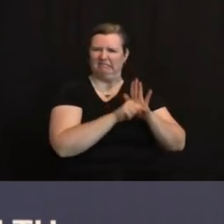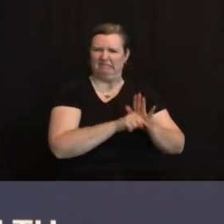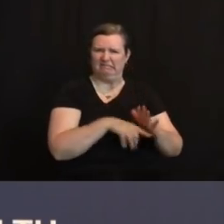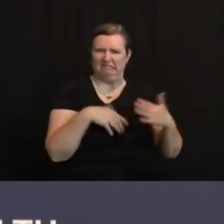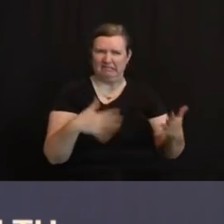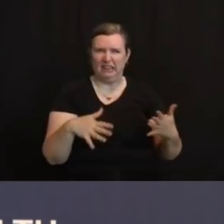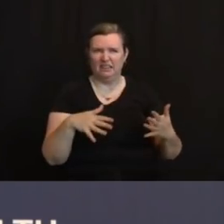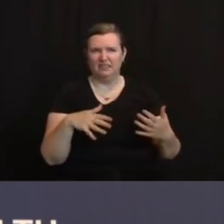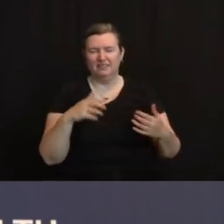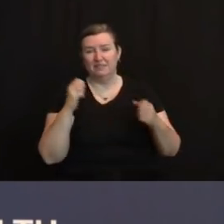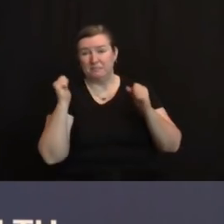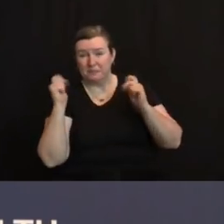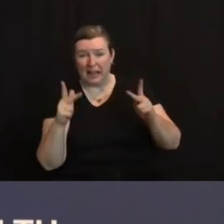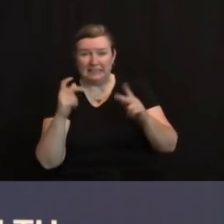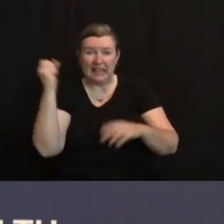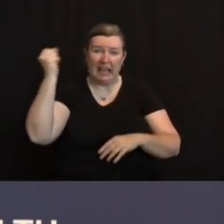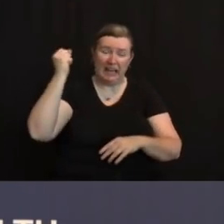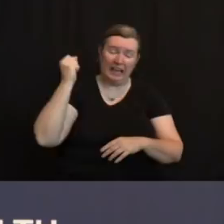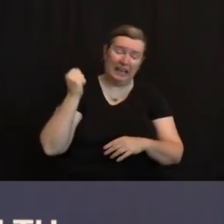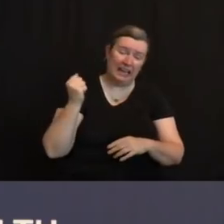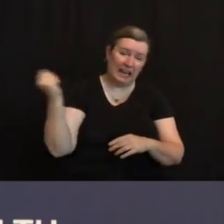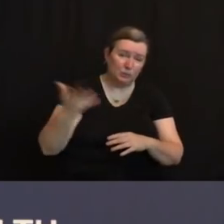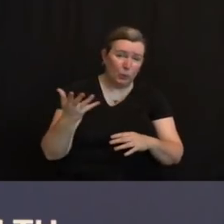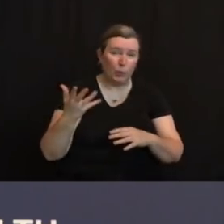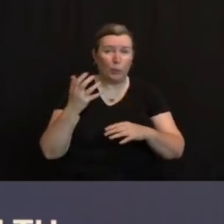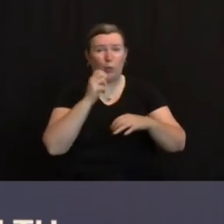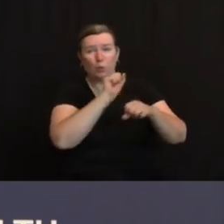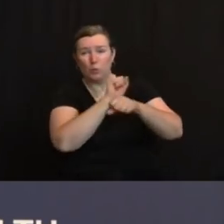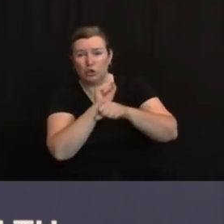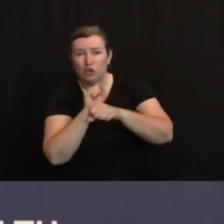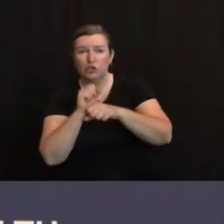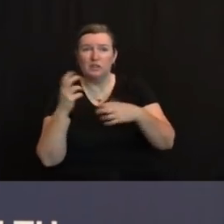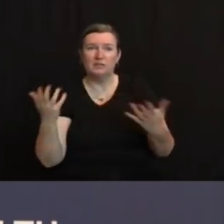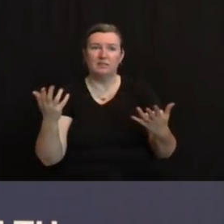I don't blame them, by the way, so do we, but we got to get this right.